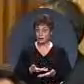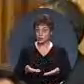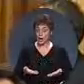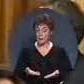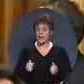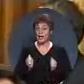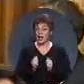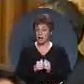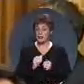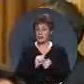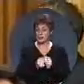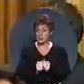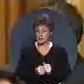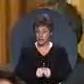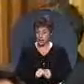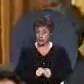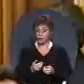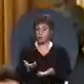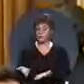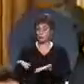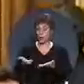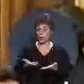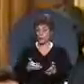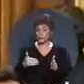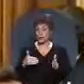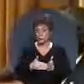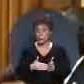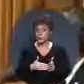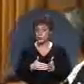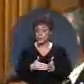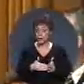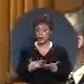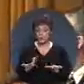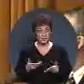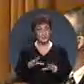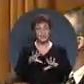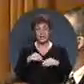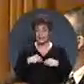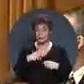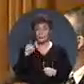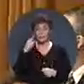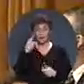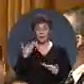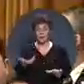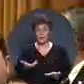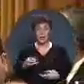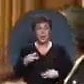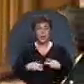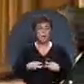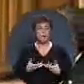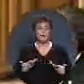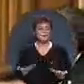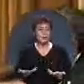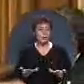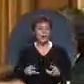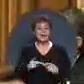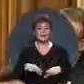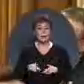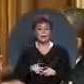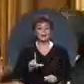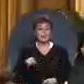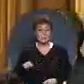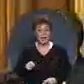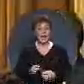committee. We made amendments that were suggested by opposition parties that were accepted by this government. The problem is